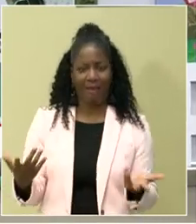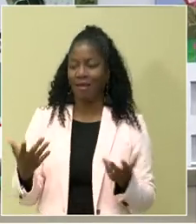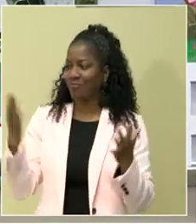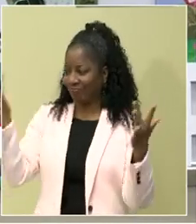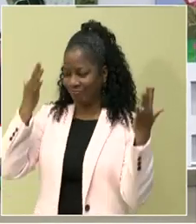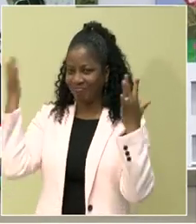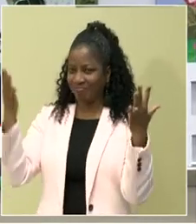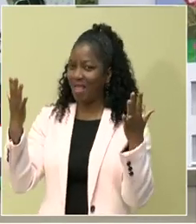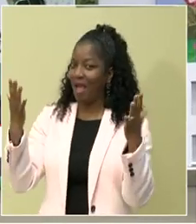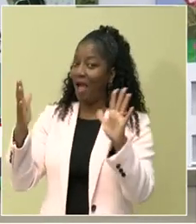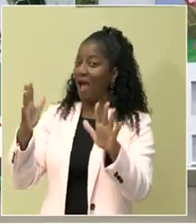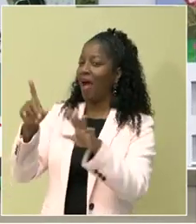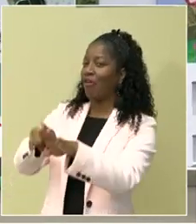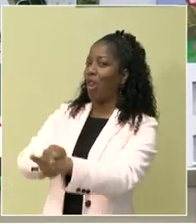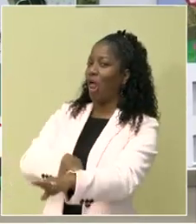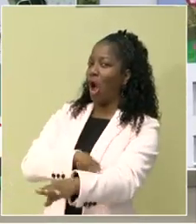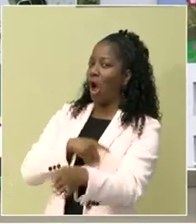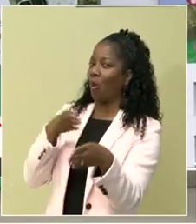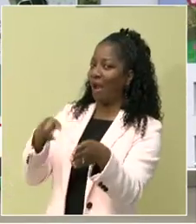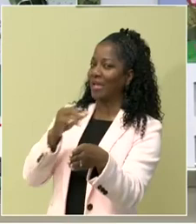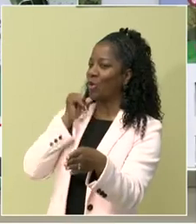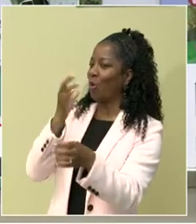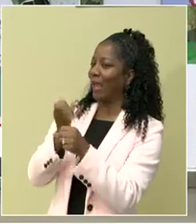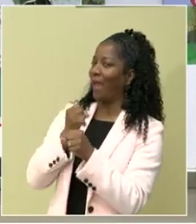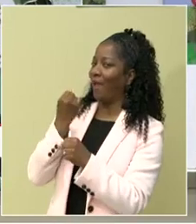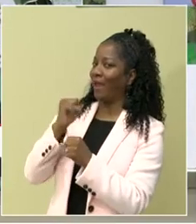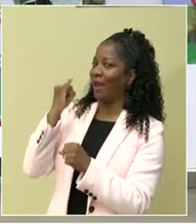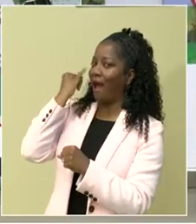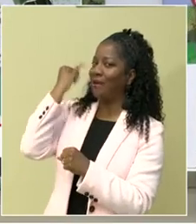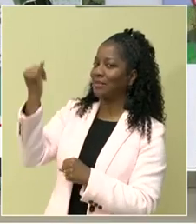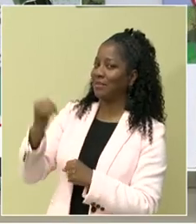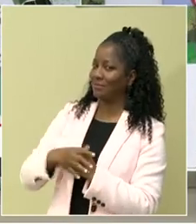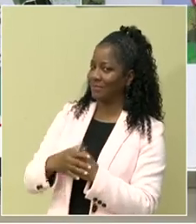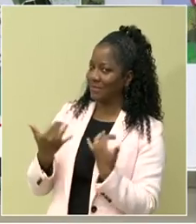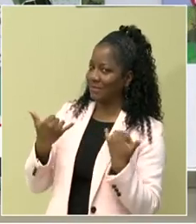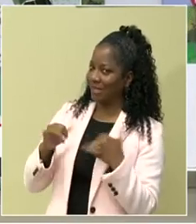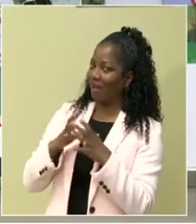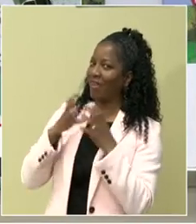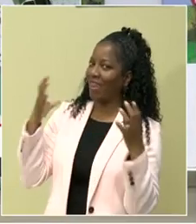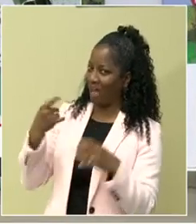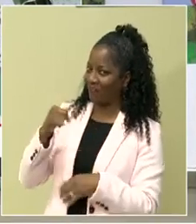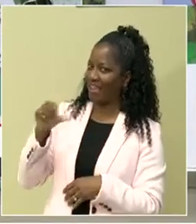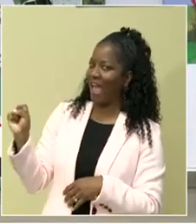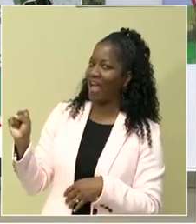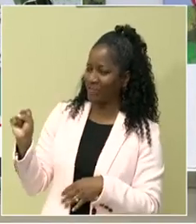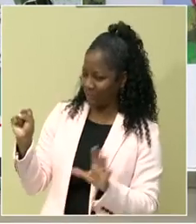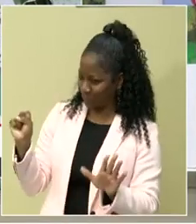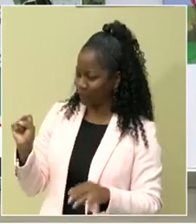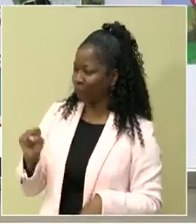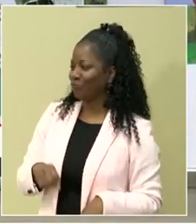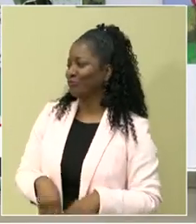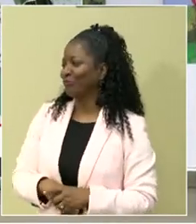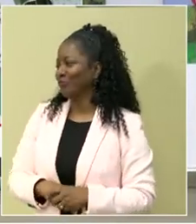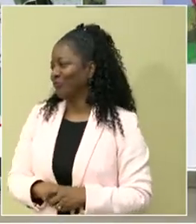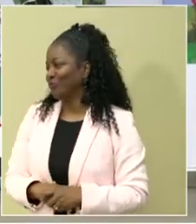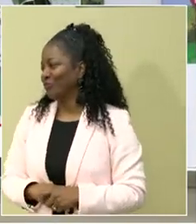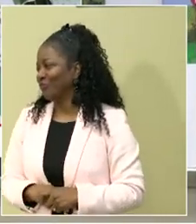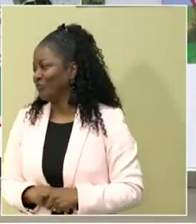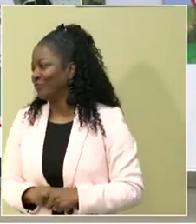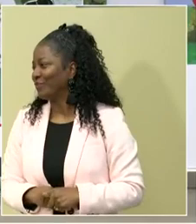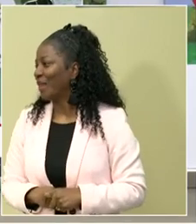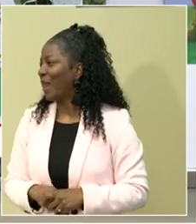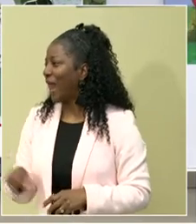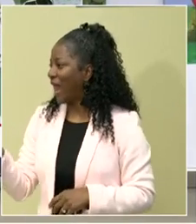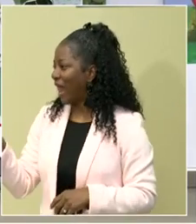I have a long way, though. Don't get any ideas. I have a lot of gas in me. Yes. Yes,